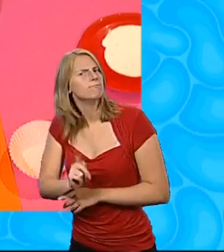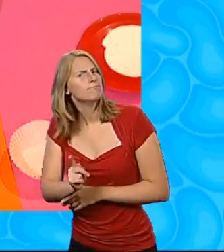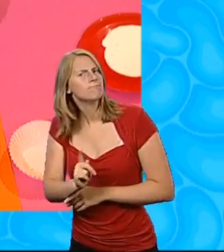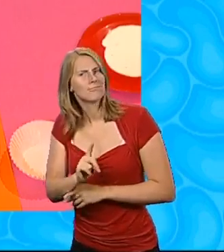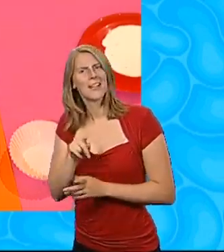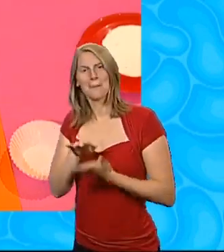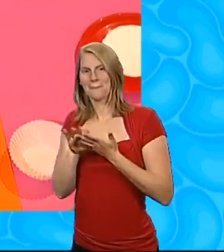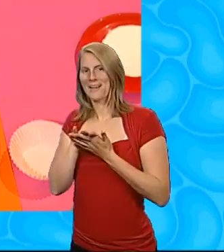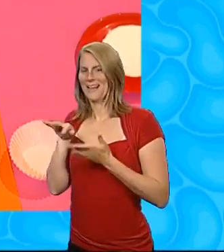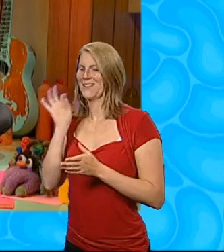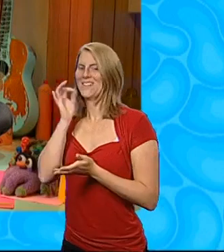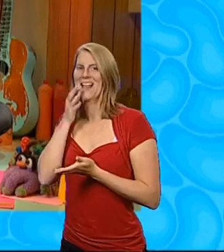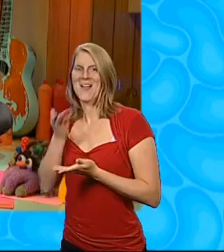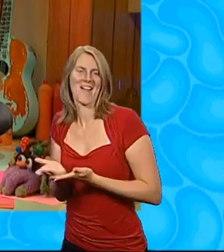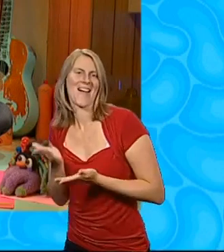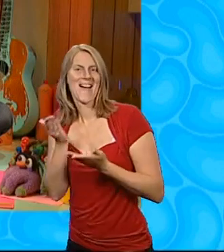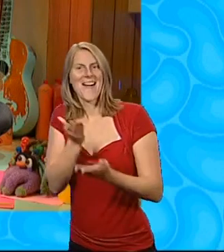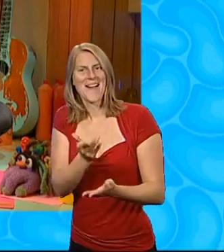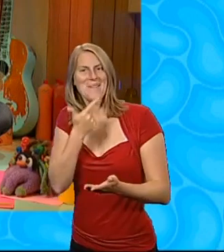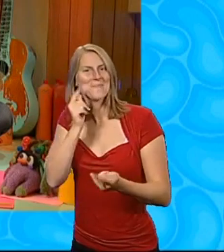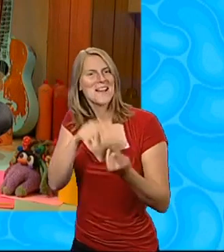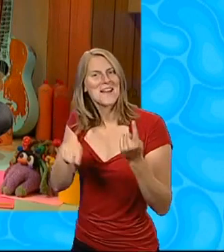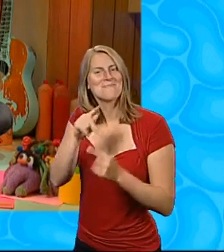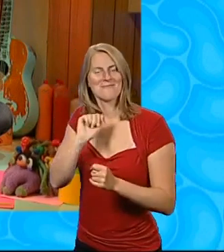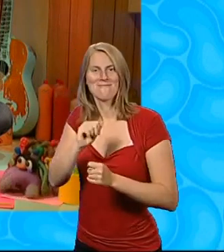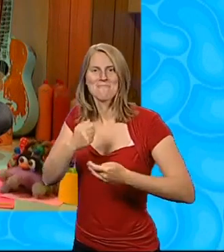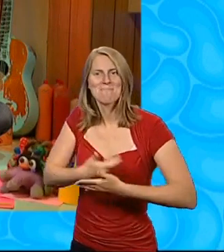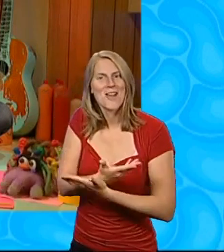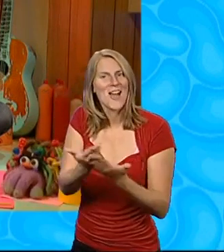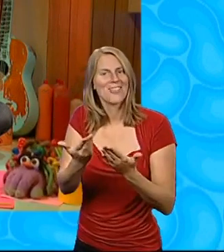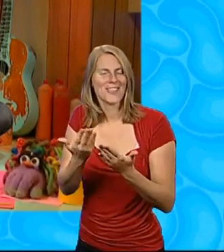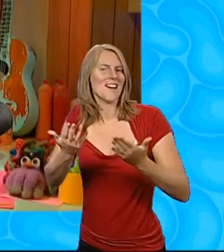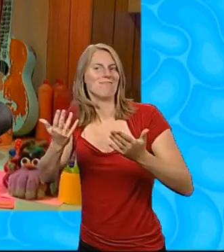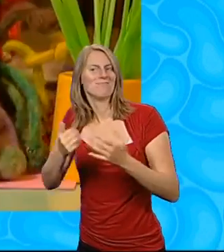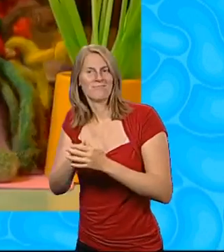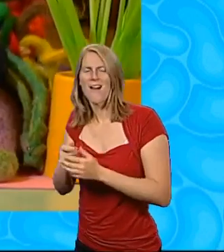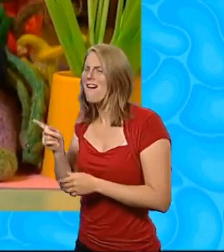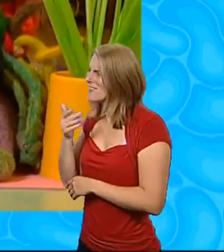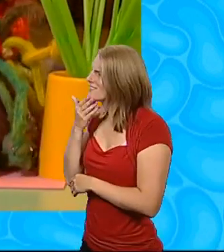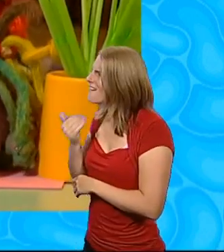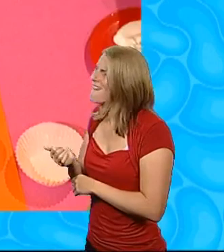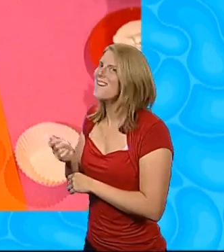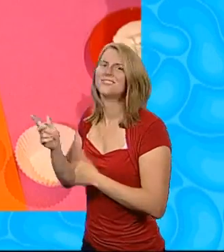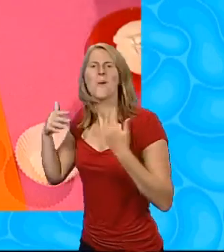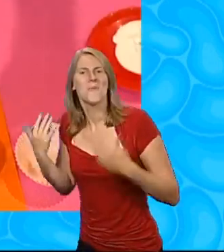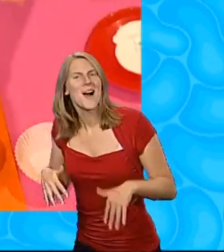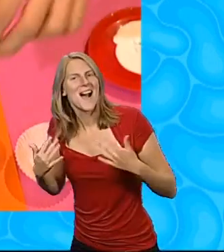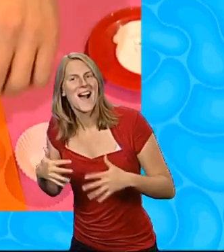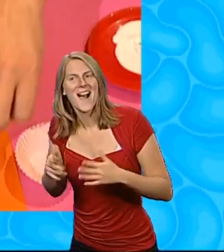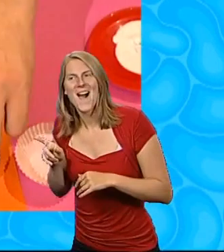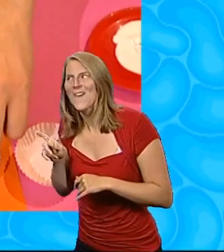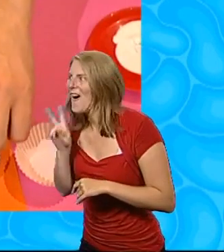that? Well, so that you can give them to people on their birthday. Ah, that's nice. Yeah.